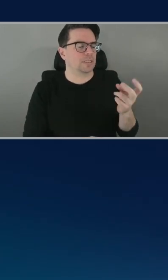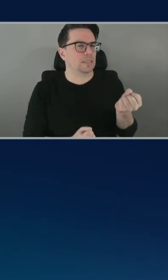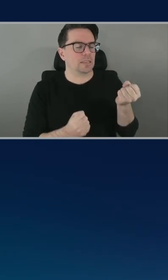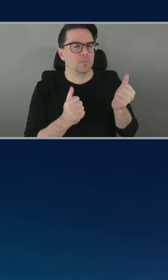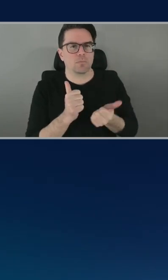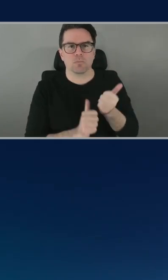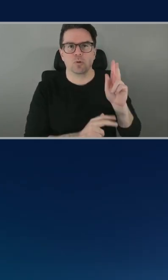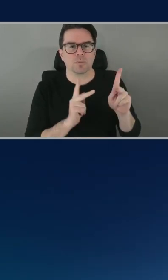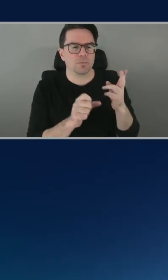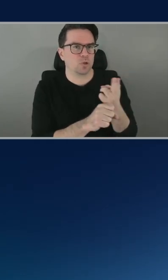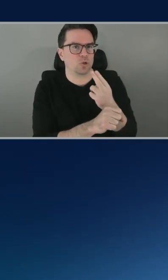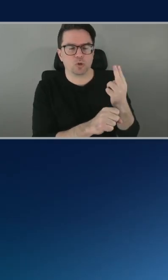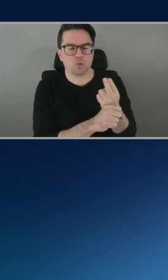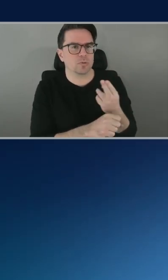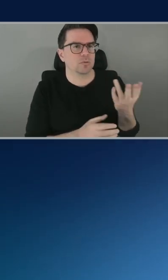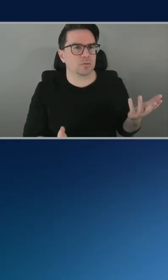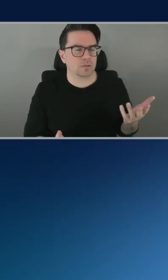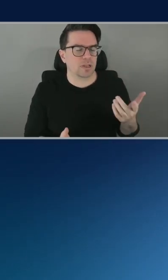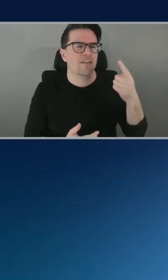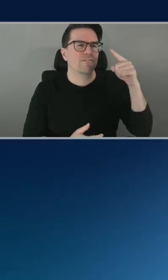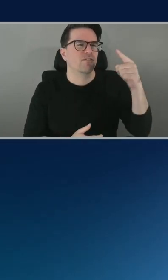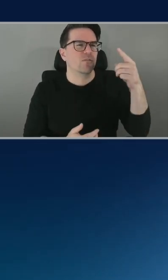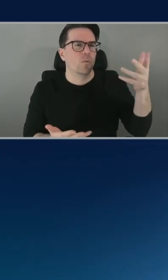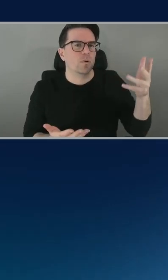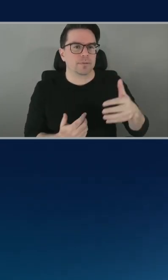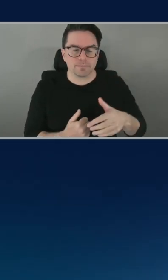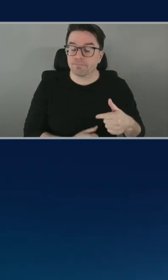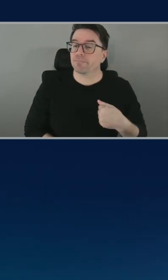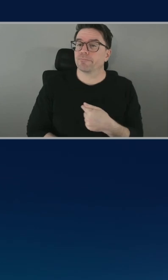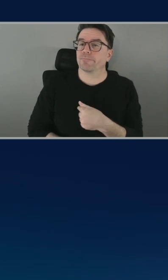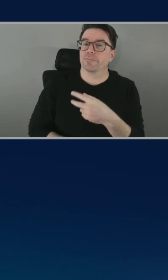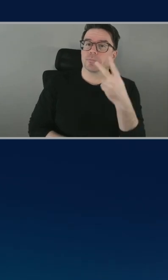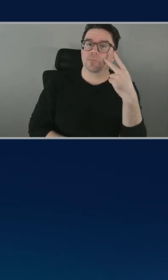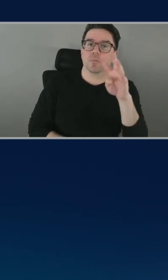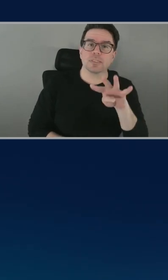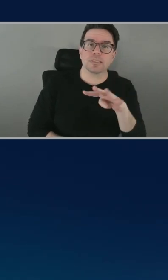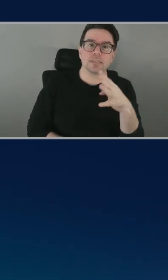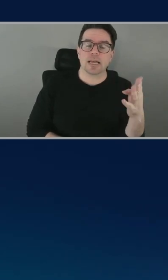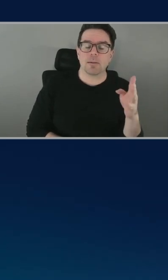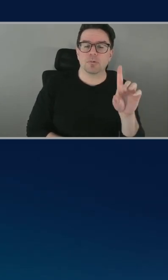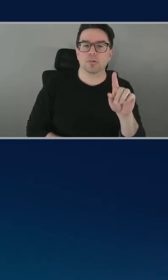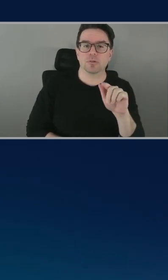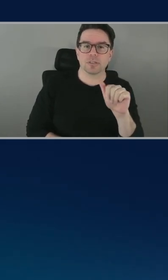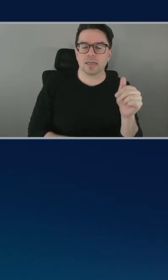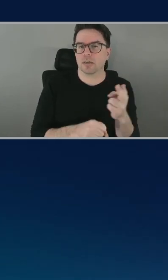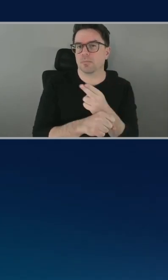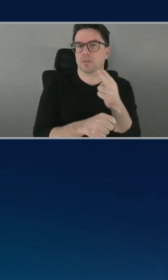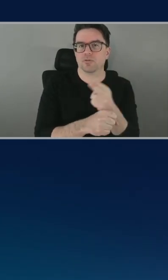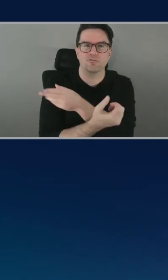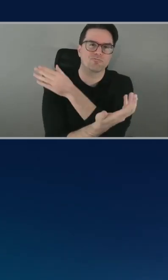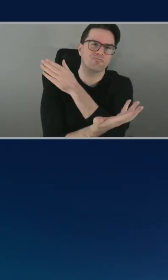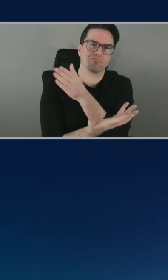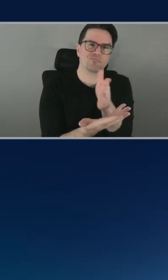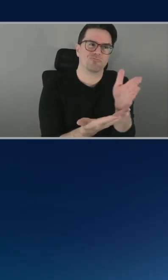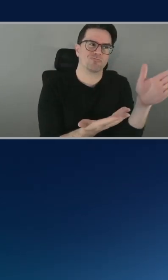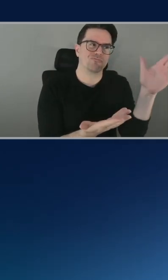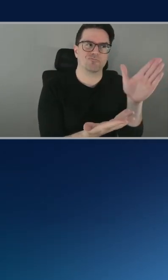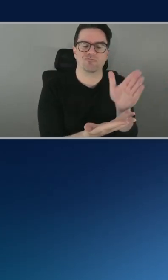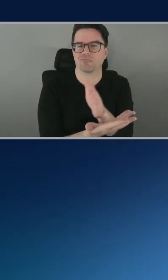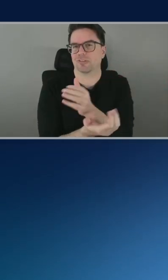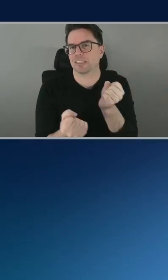using it for? So we see tabular data being used across a wide variety of industries. Almost